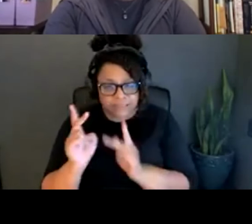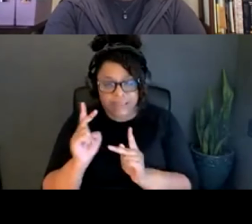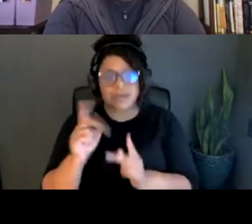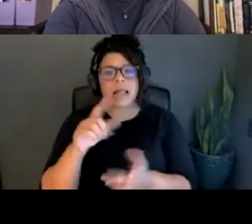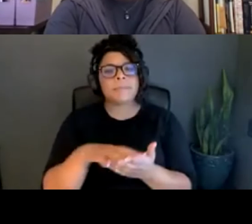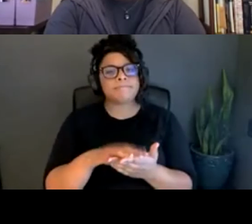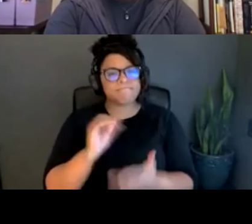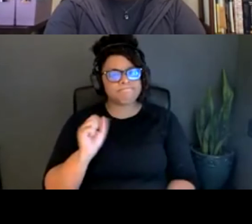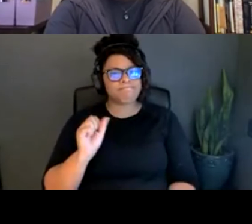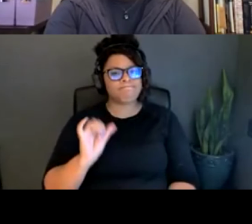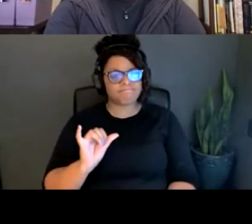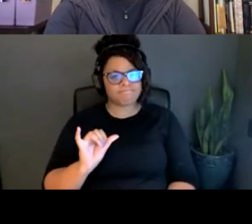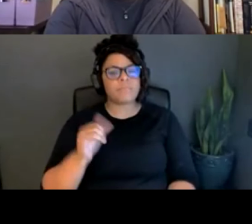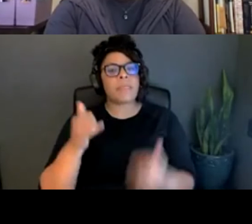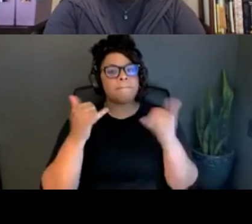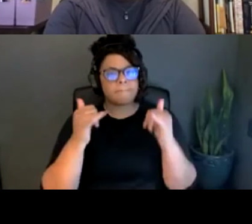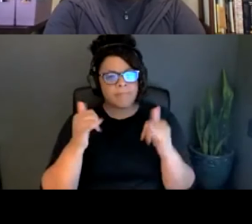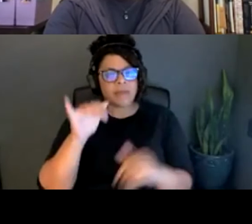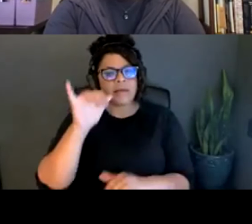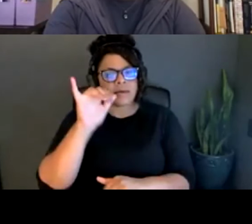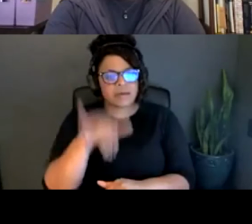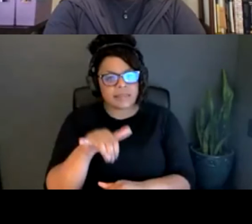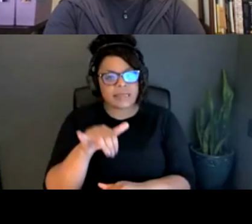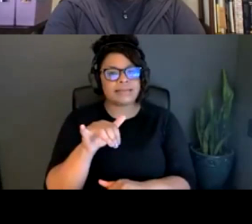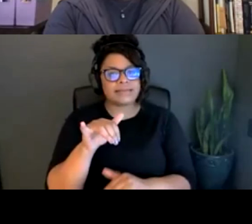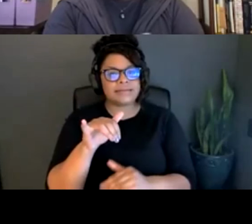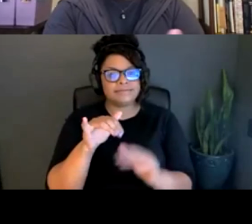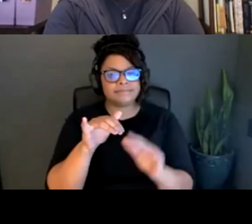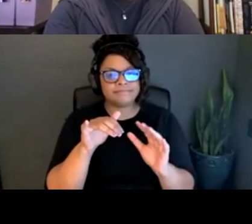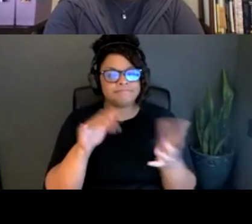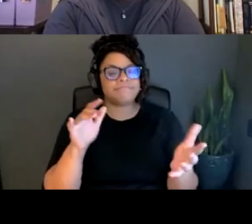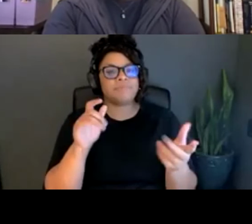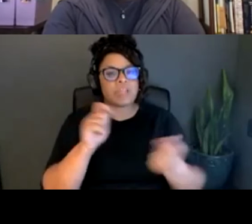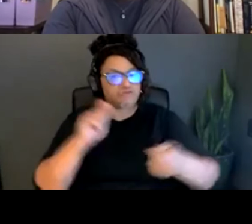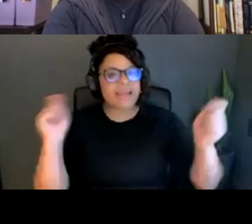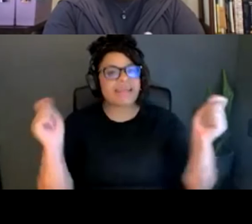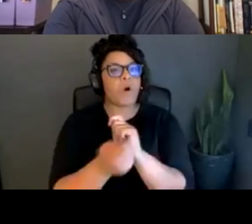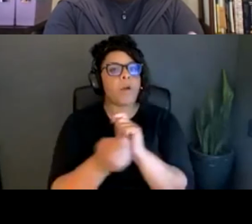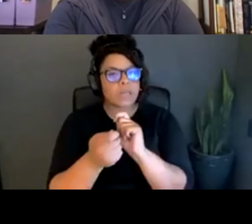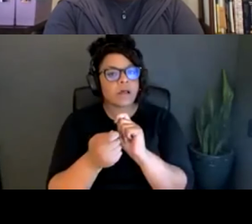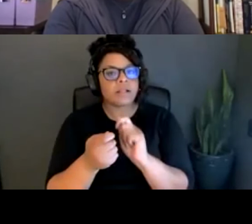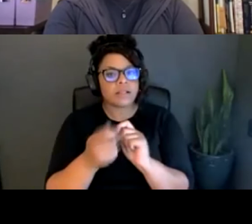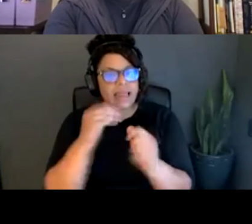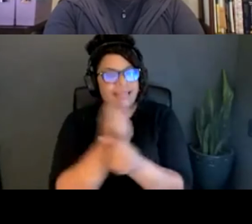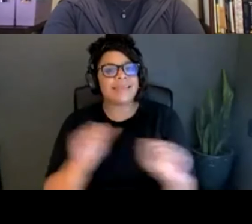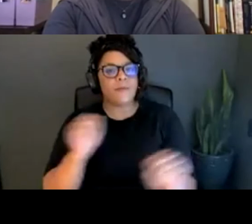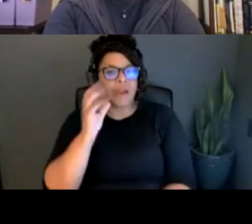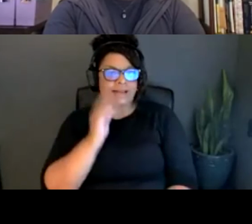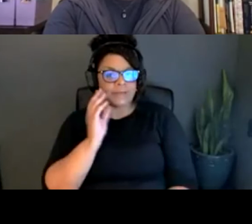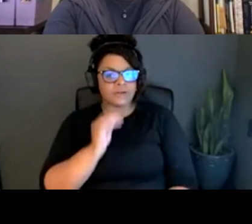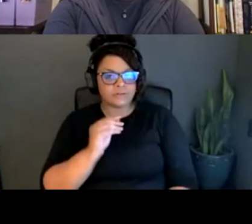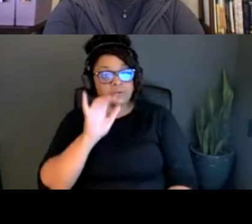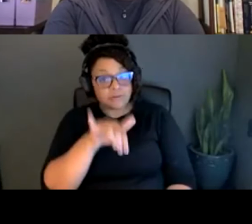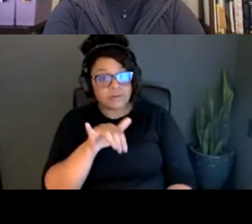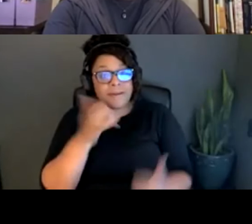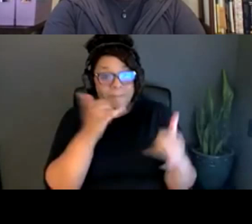certainly is a radical and liberatory activity. So it's transformative. It can make a difference in the lives